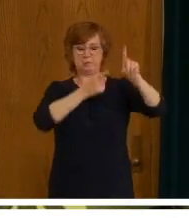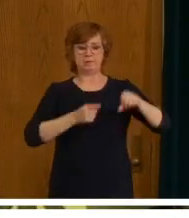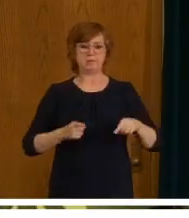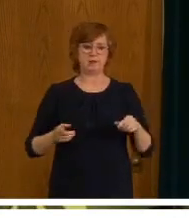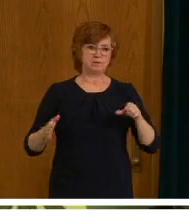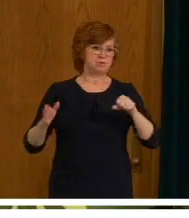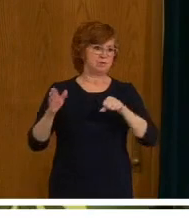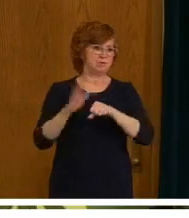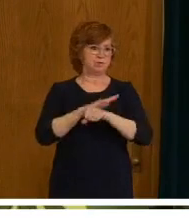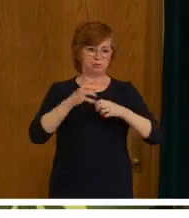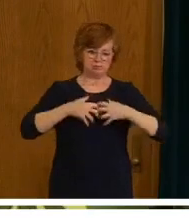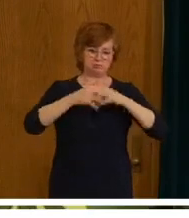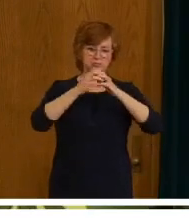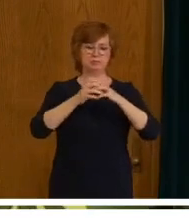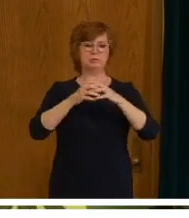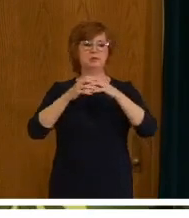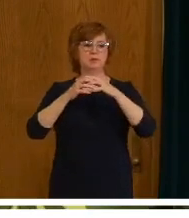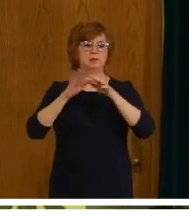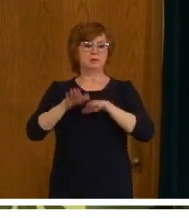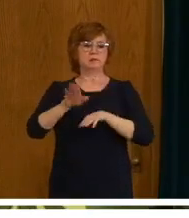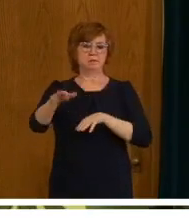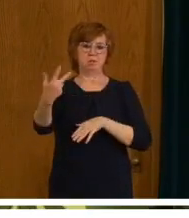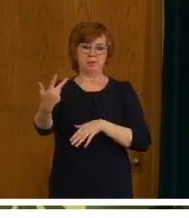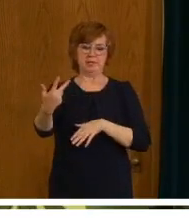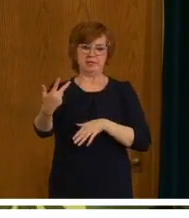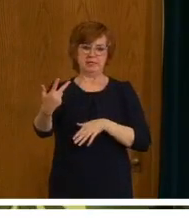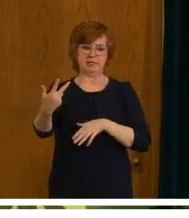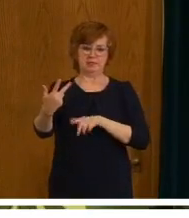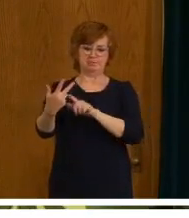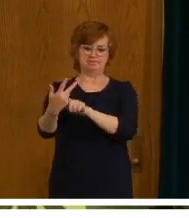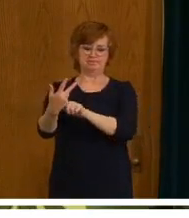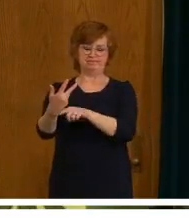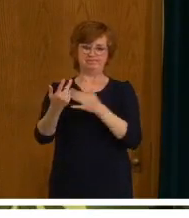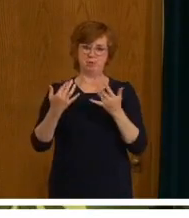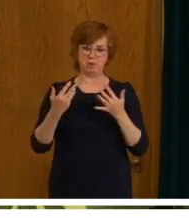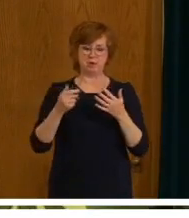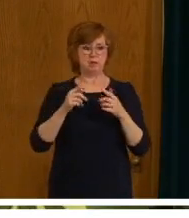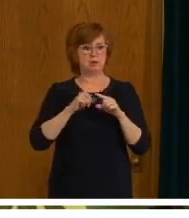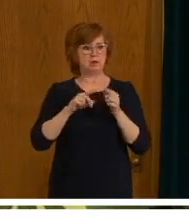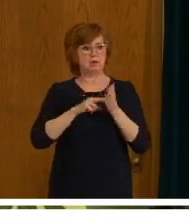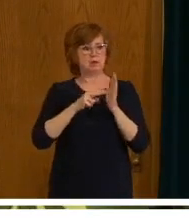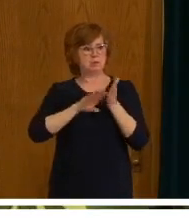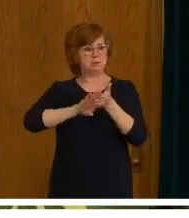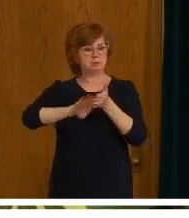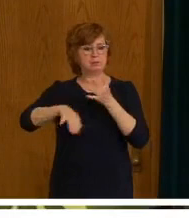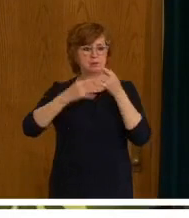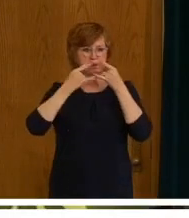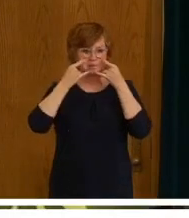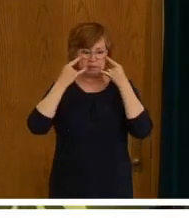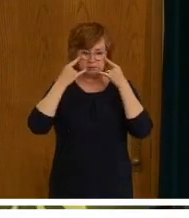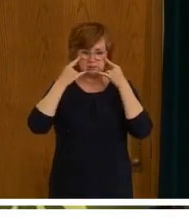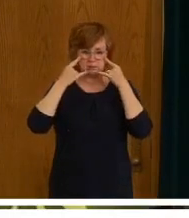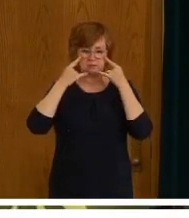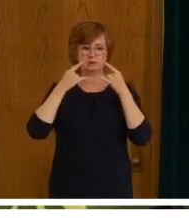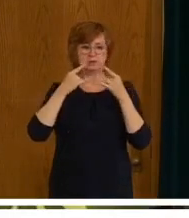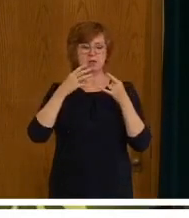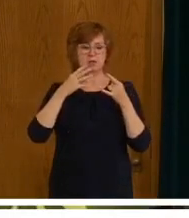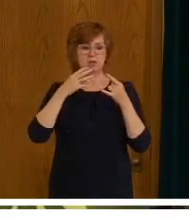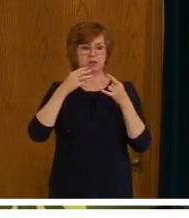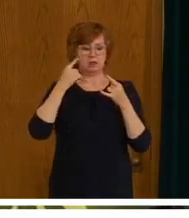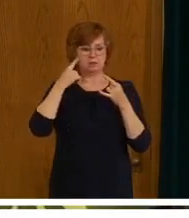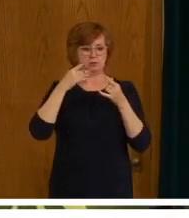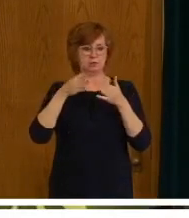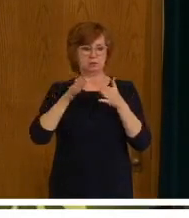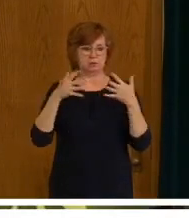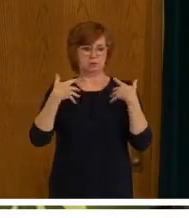full implementation of phase 3, which would include the removal of the mask mandate that we have in the